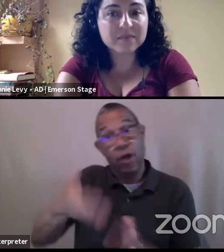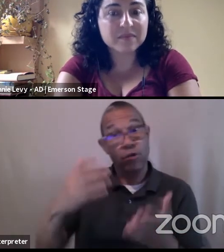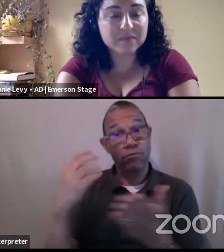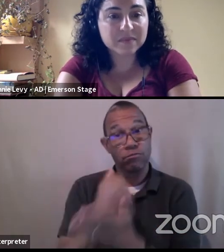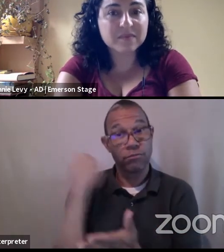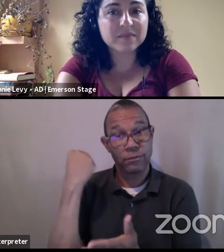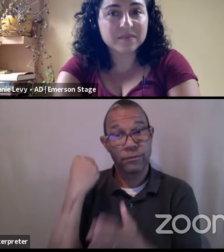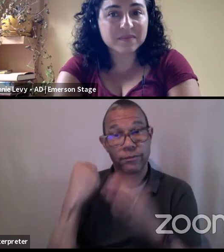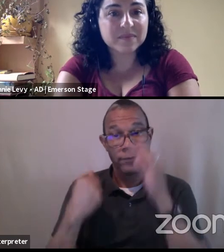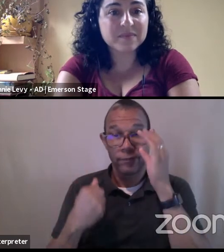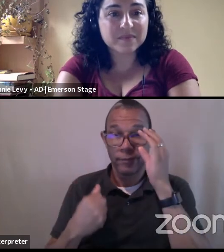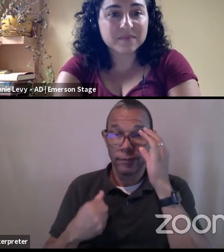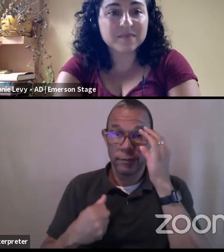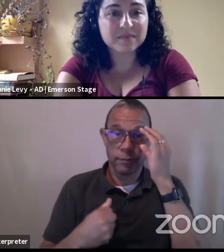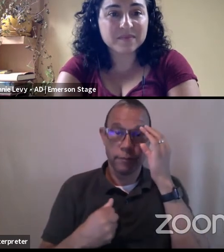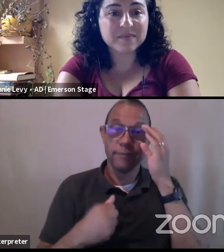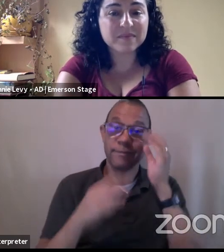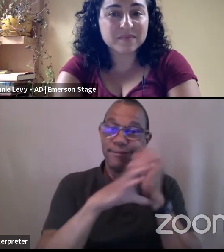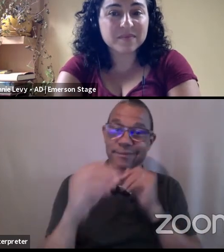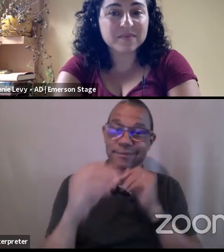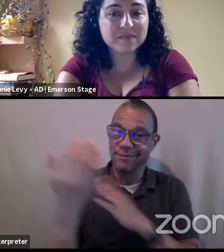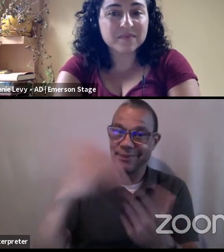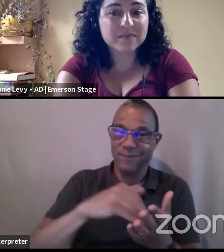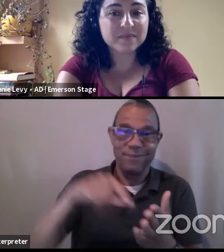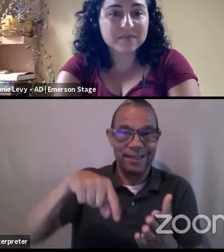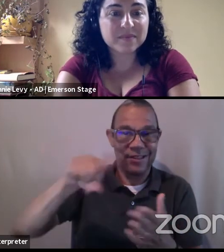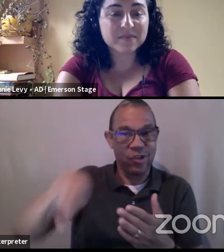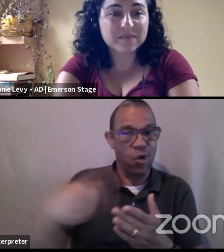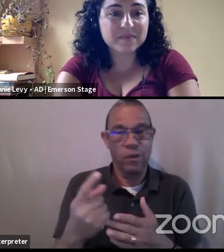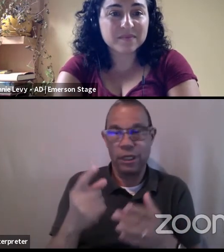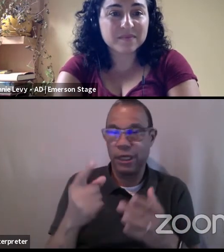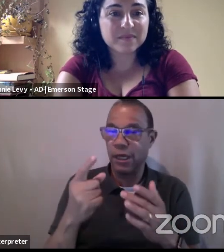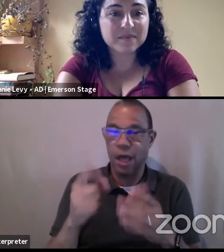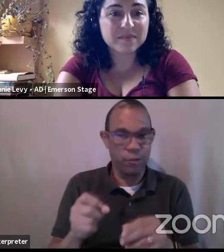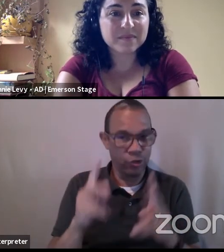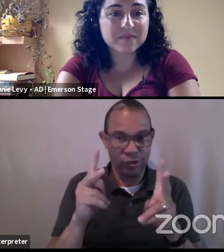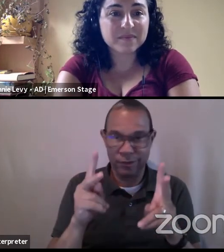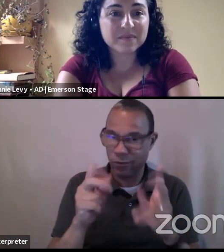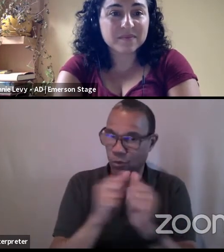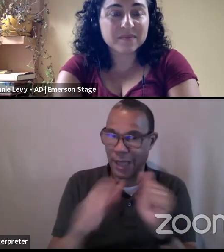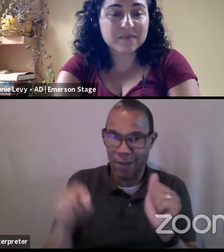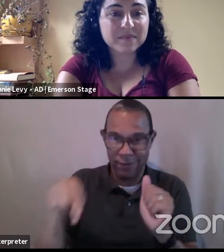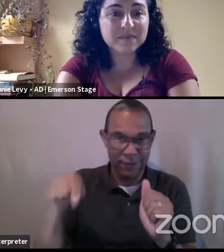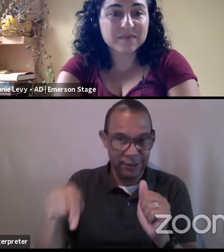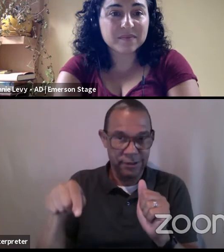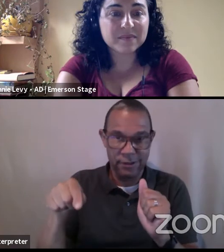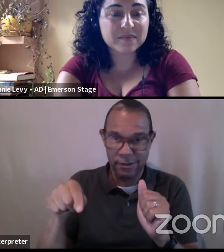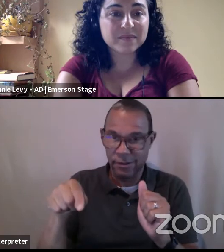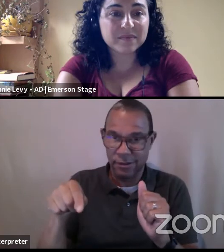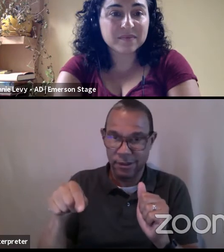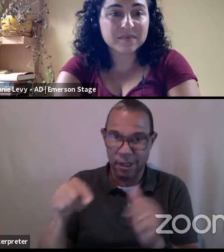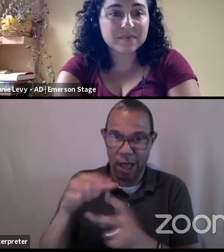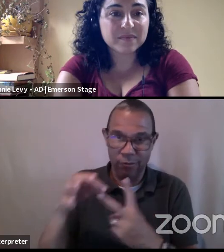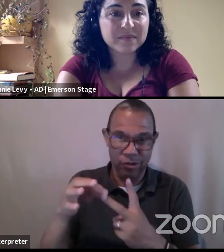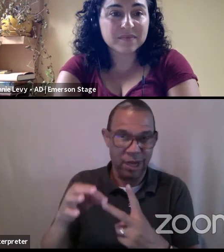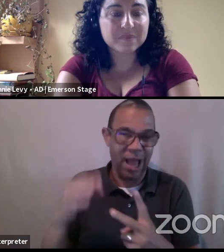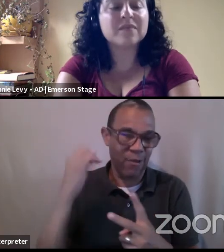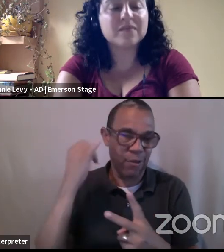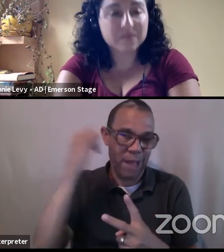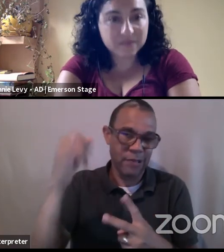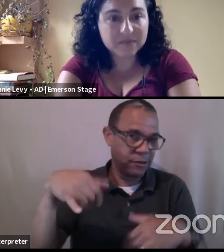is only an opportunity for online theater. Without this opportunity, I would still imagine that there's a big future